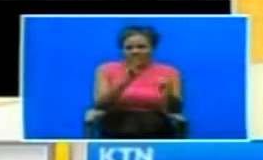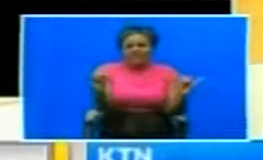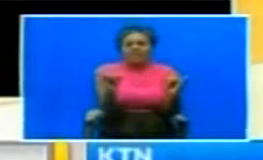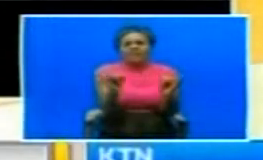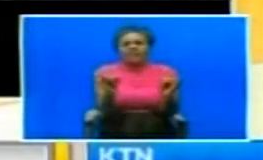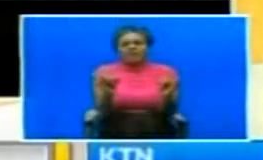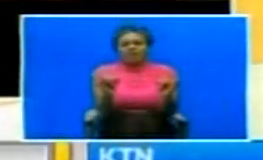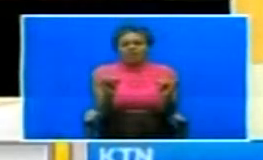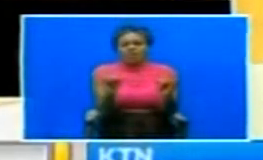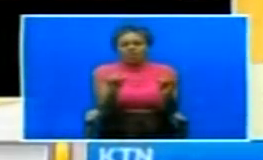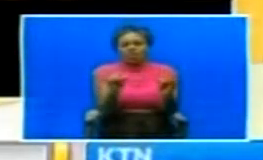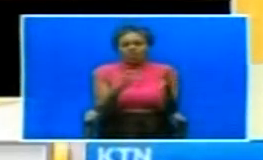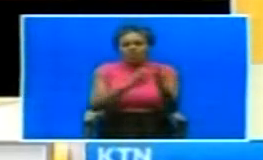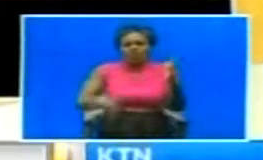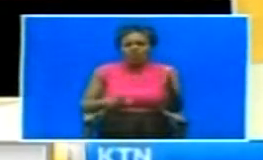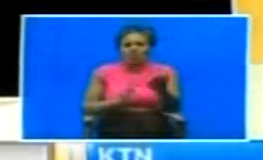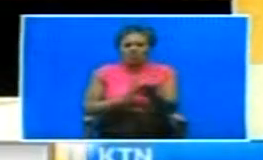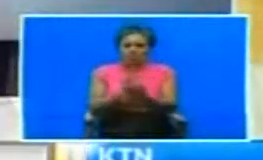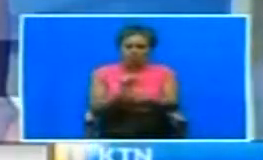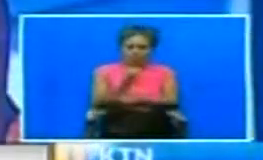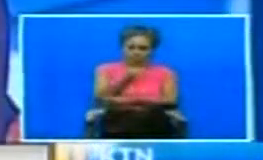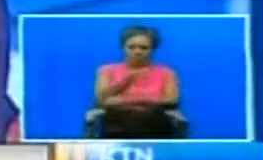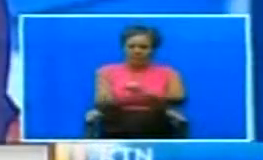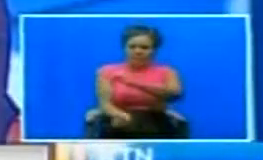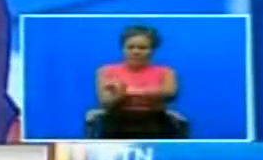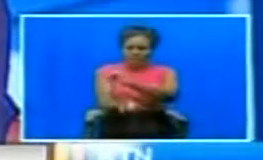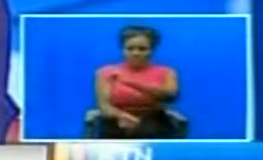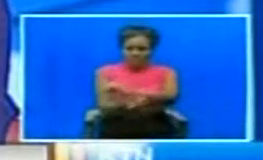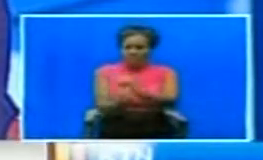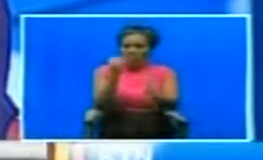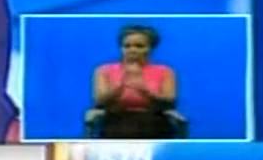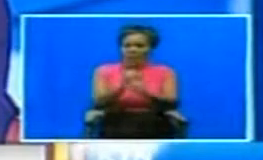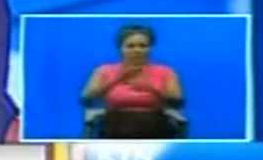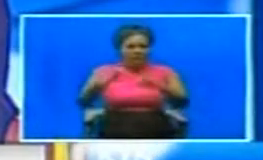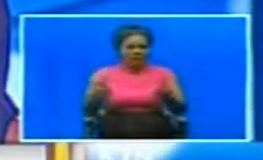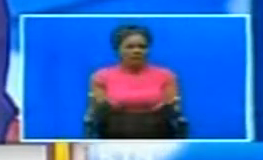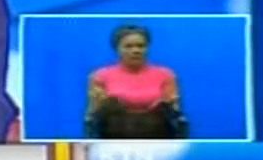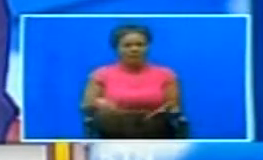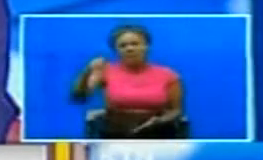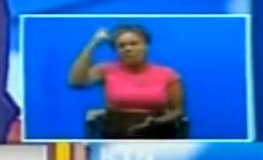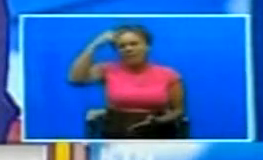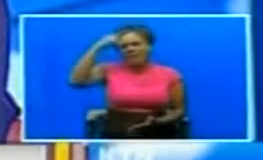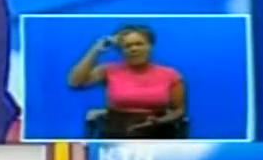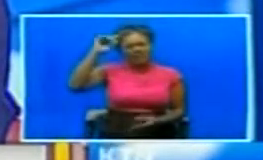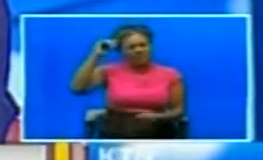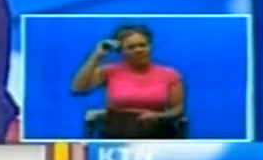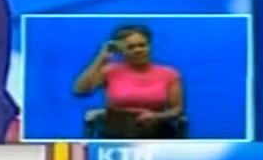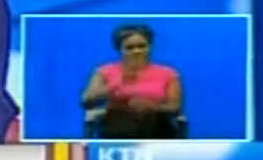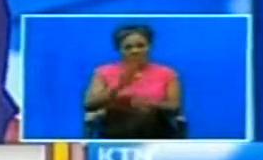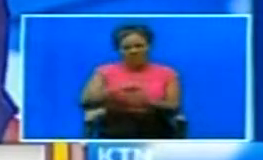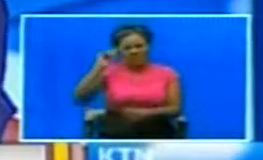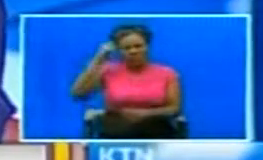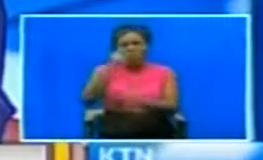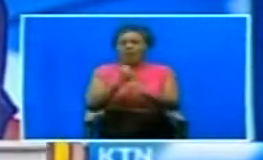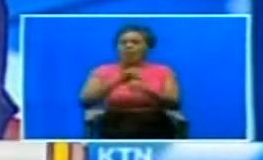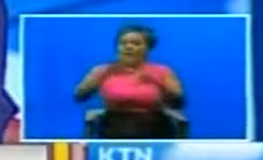remove it through the urine. Doctor, would you explain to our viewers how that works? Because I'm sure that is the question on the minds of so many of our viewers. How does that work?